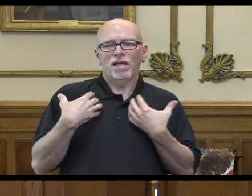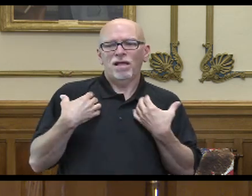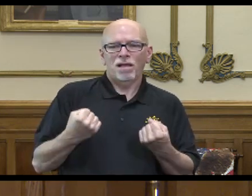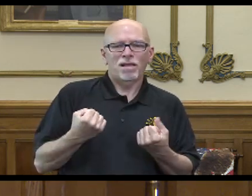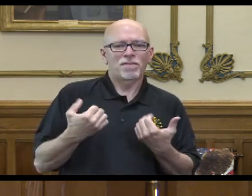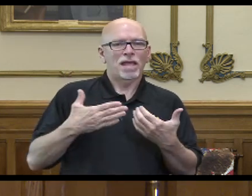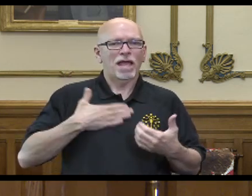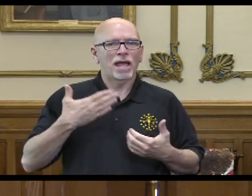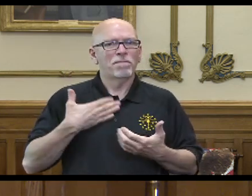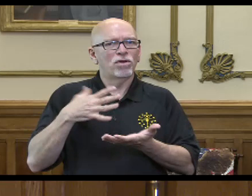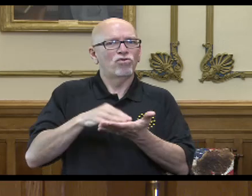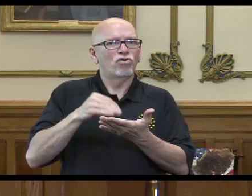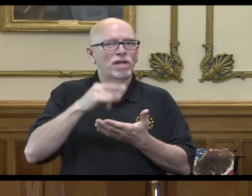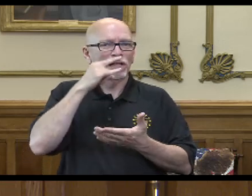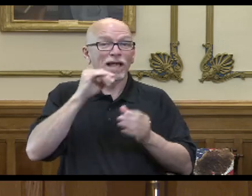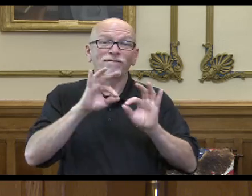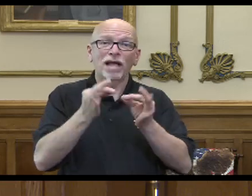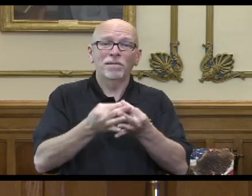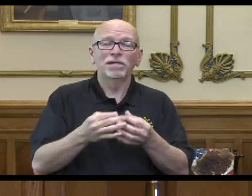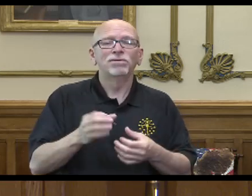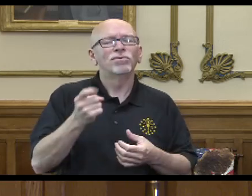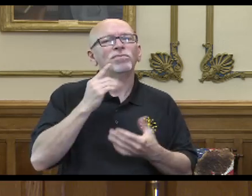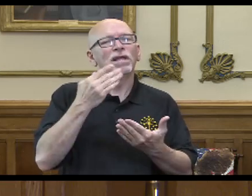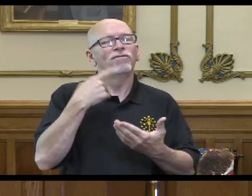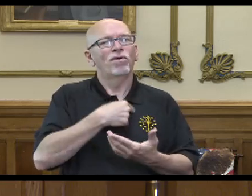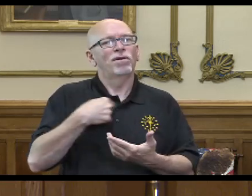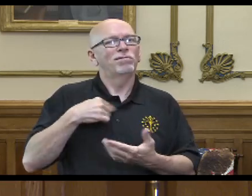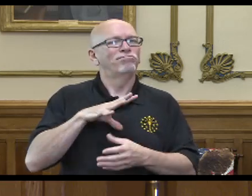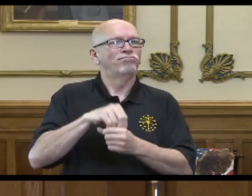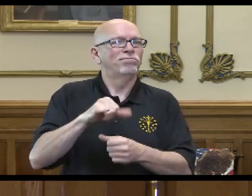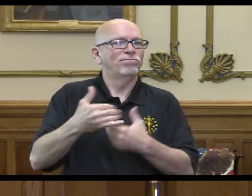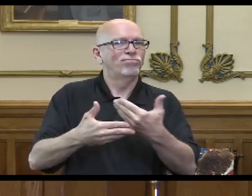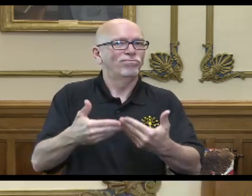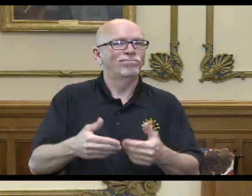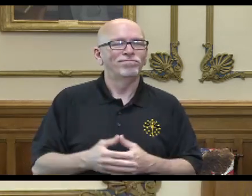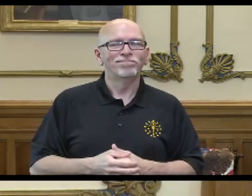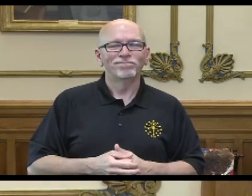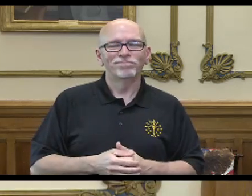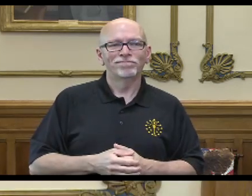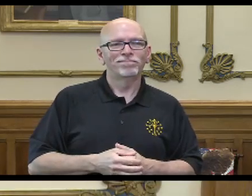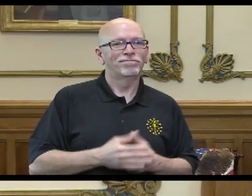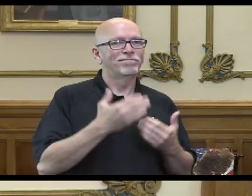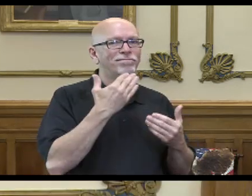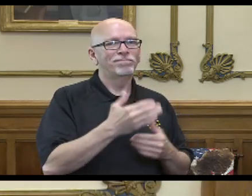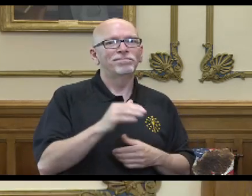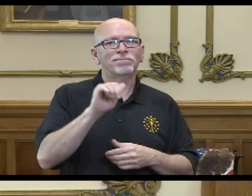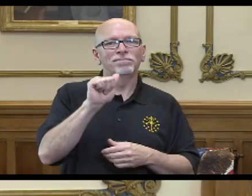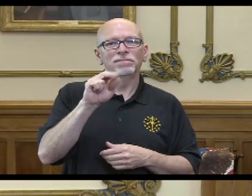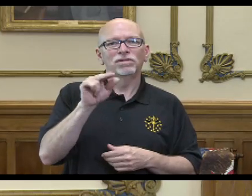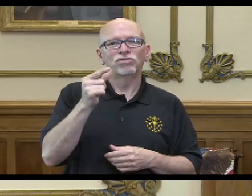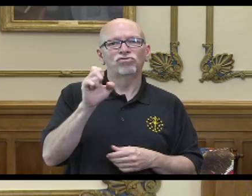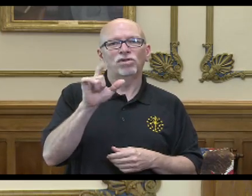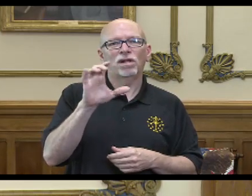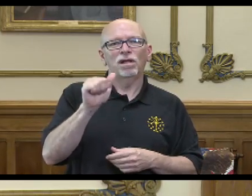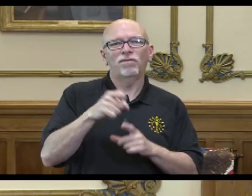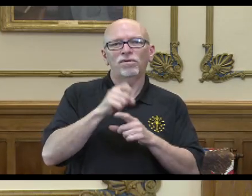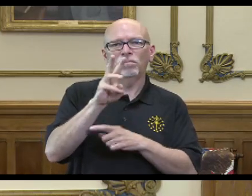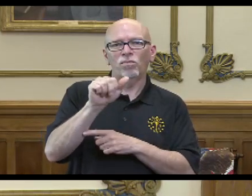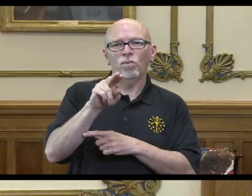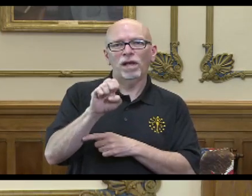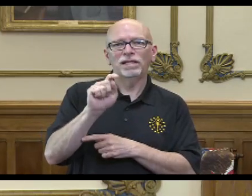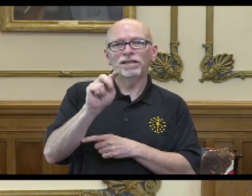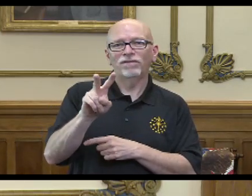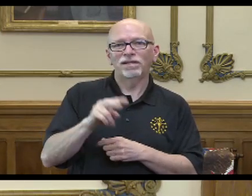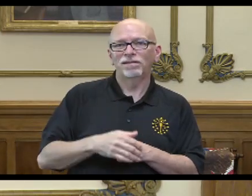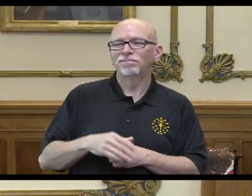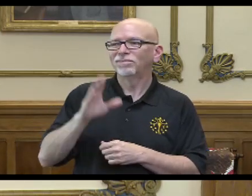happy, and learning kids and families. So thanks for letting us be part of this project. Thank you. Angelica, Wayne TV. Sure.